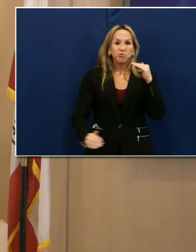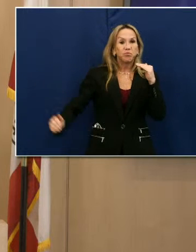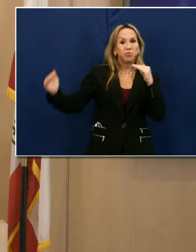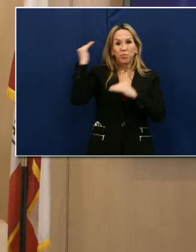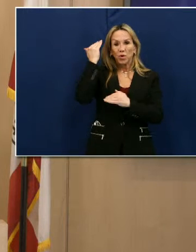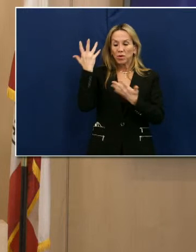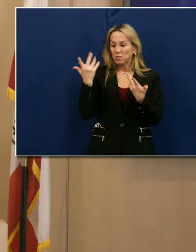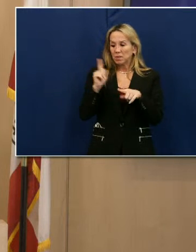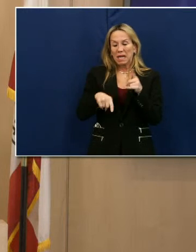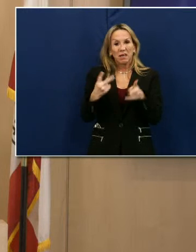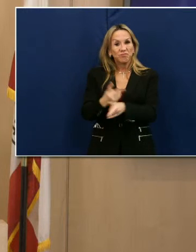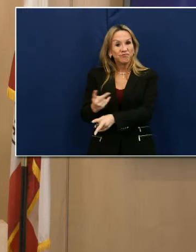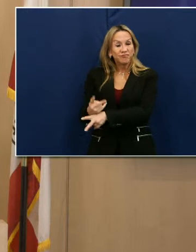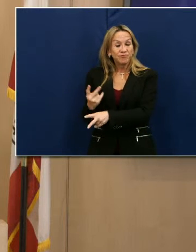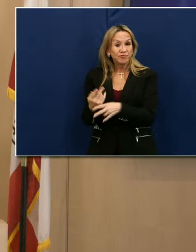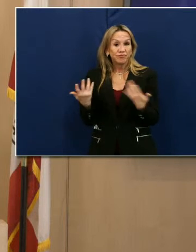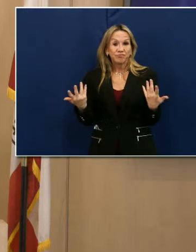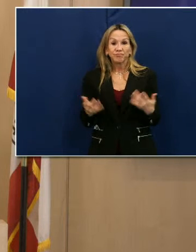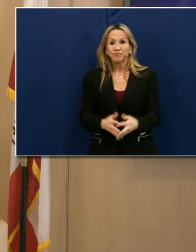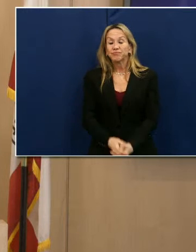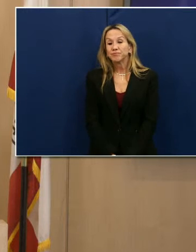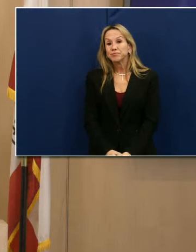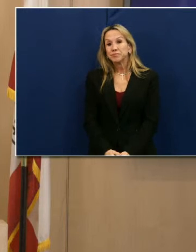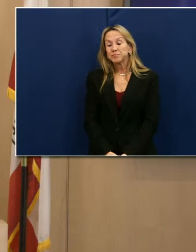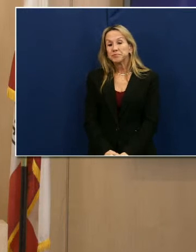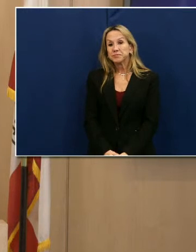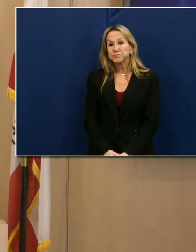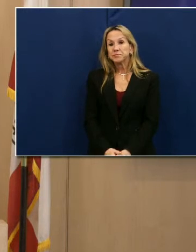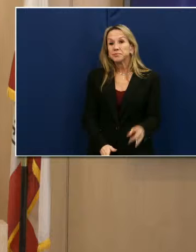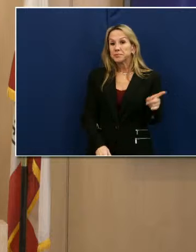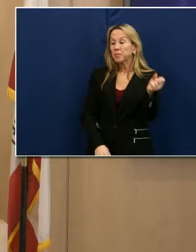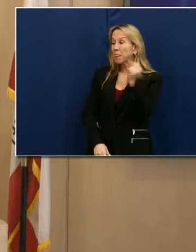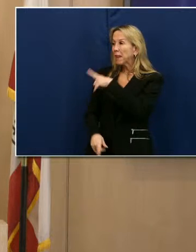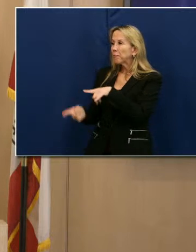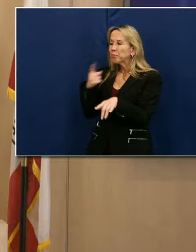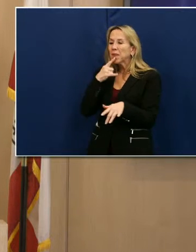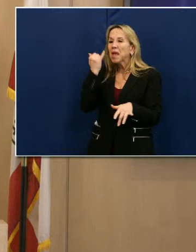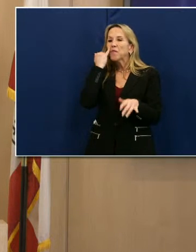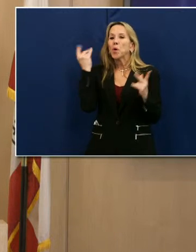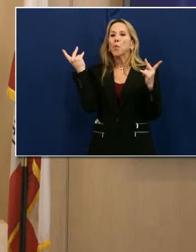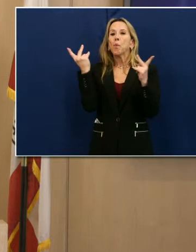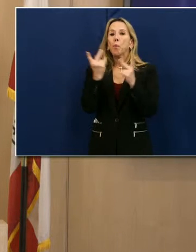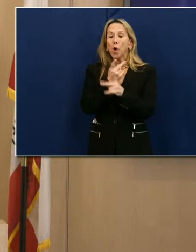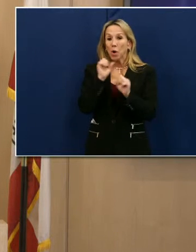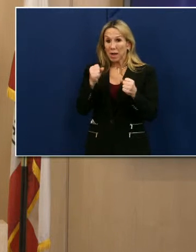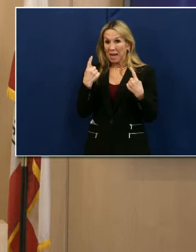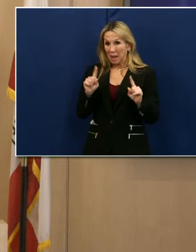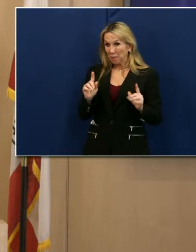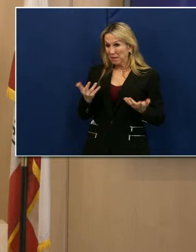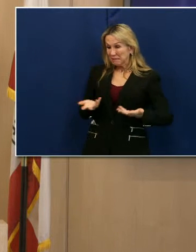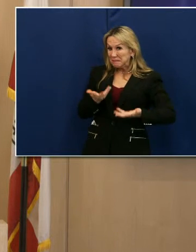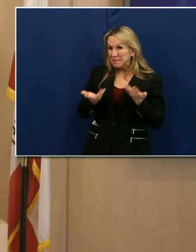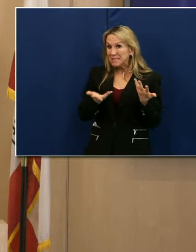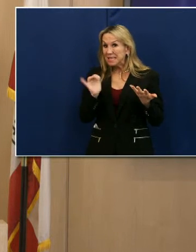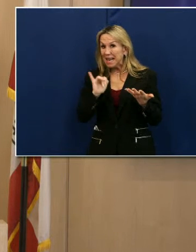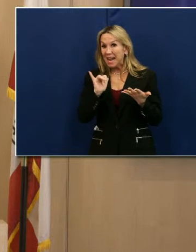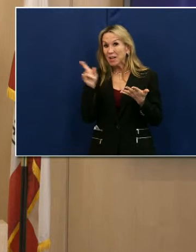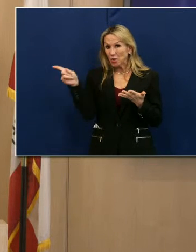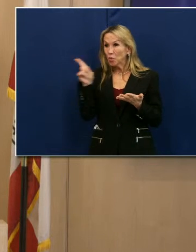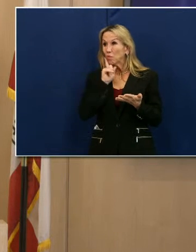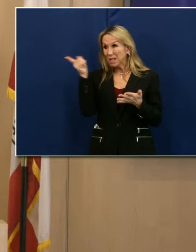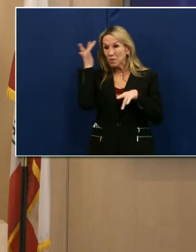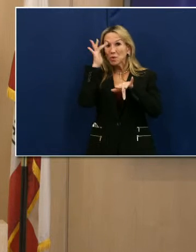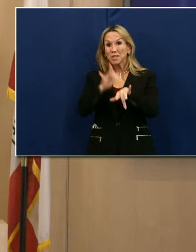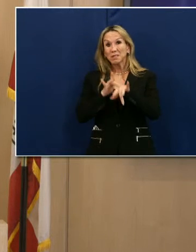take care of the patients. And Chris, when you talk about that worst case scenario, like how real is that for you? Is that something that keeps you like awake every night,